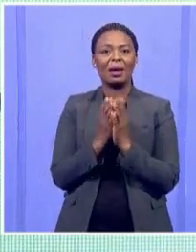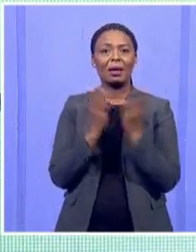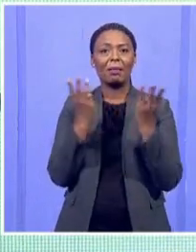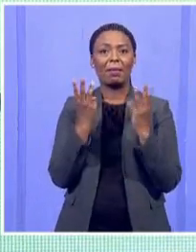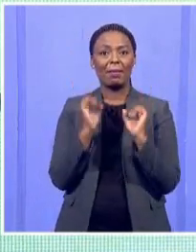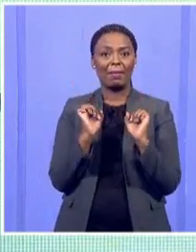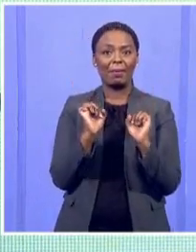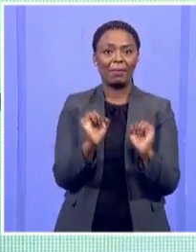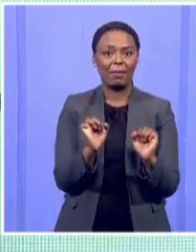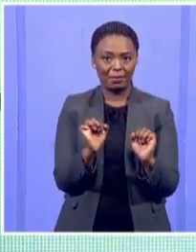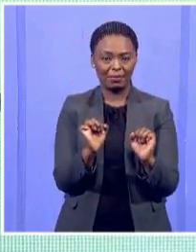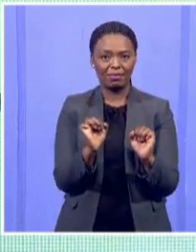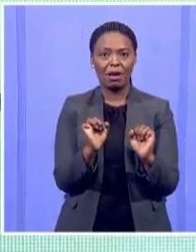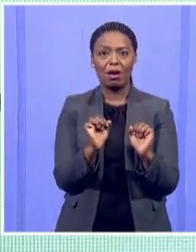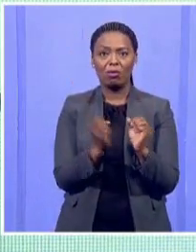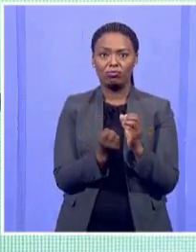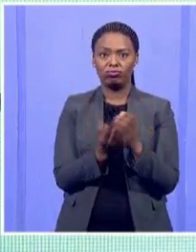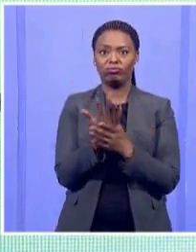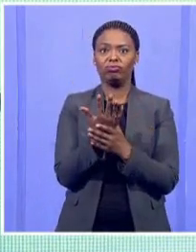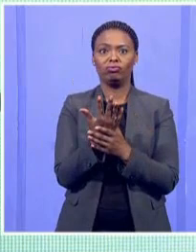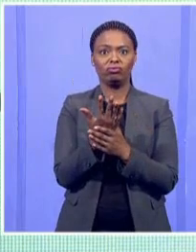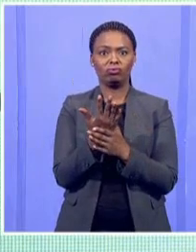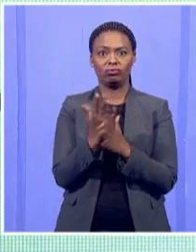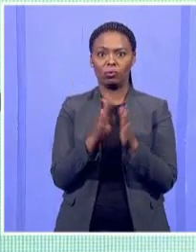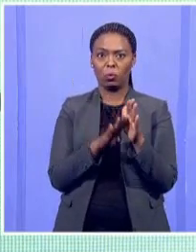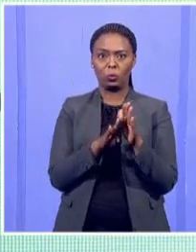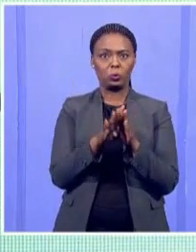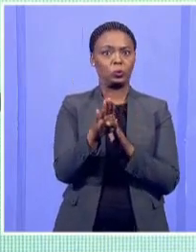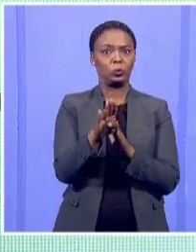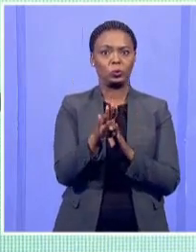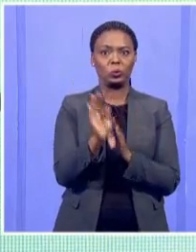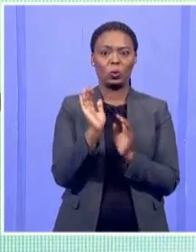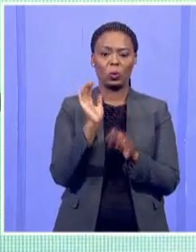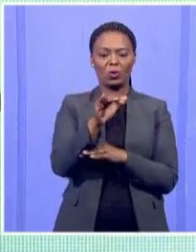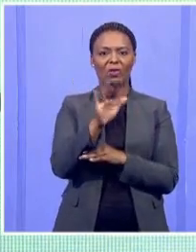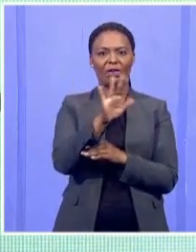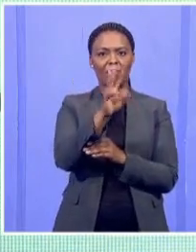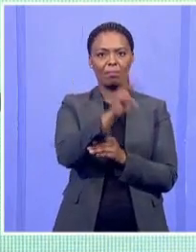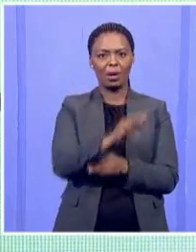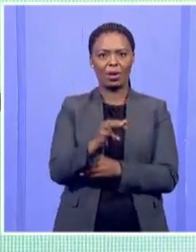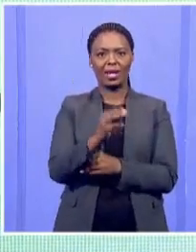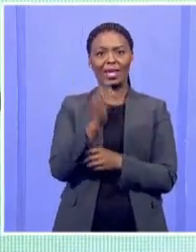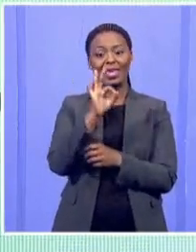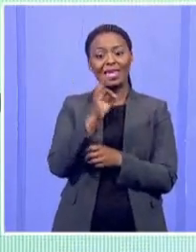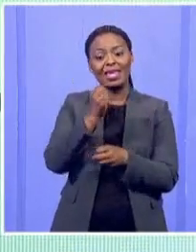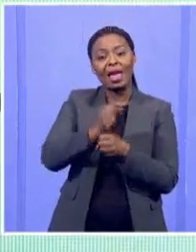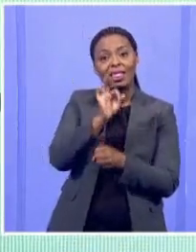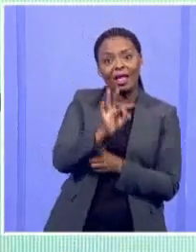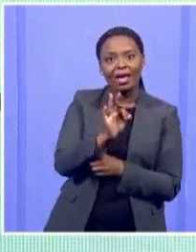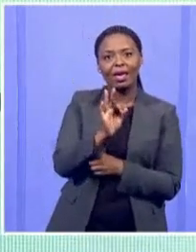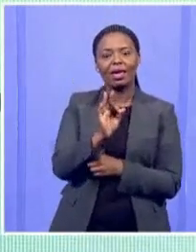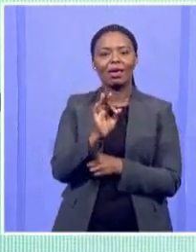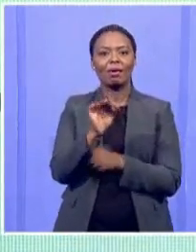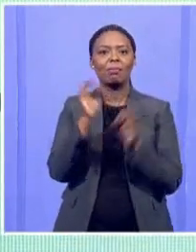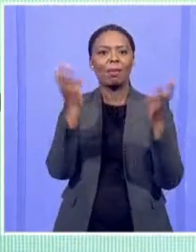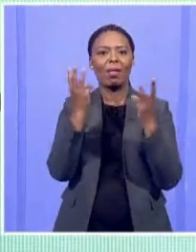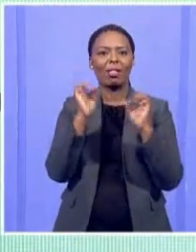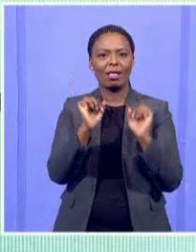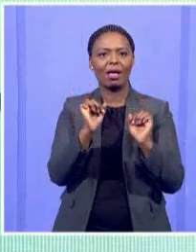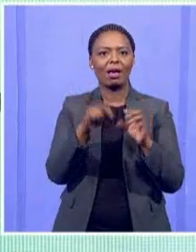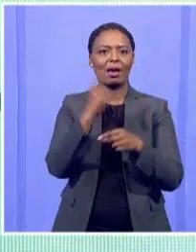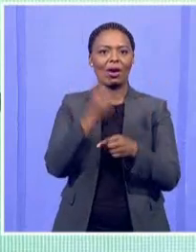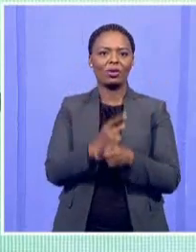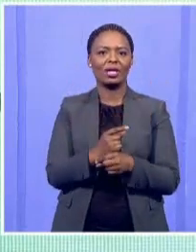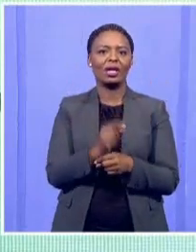almost over 5 million. Just over 10 years ago, the Gauteng population was under just around 9 to